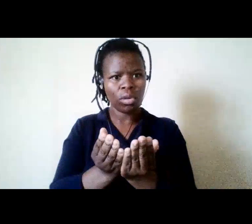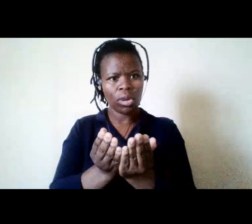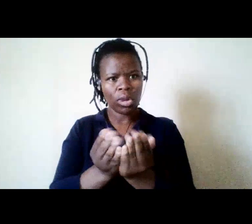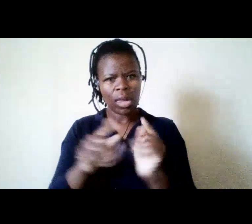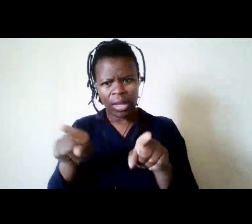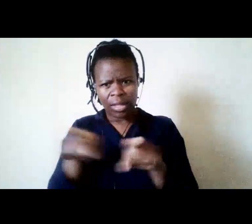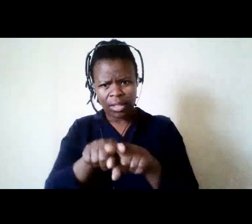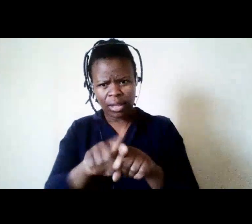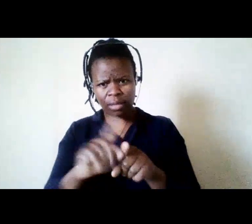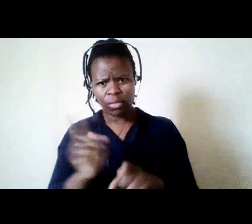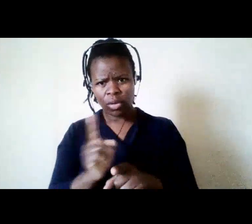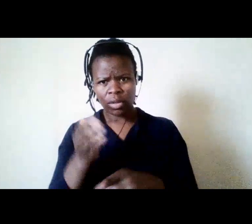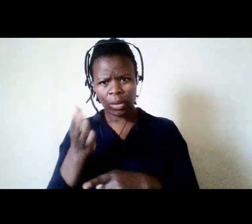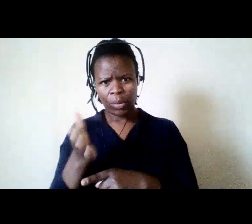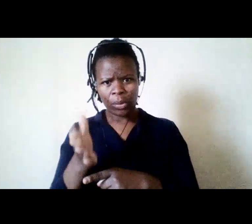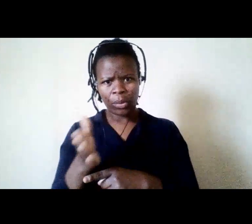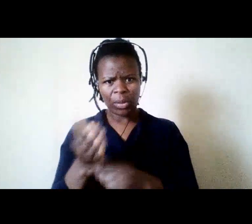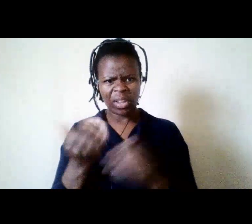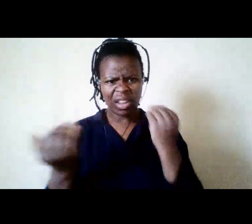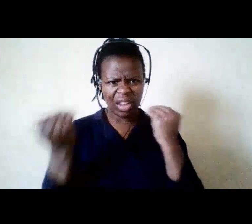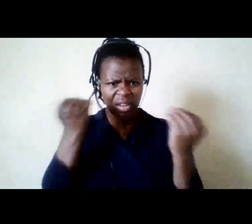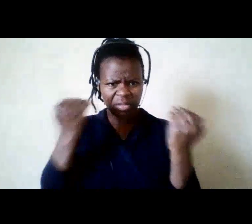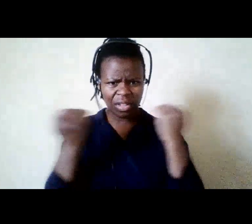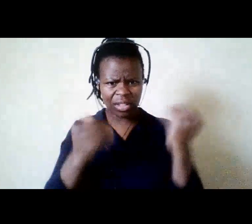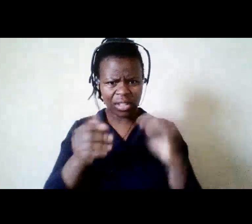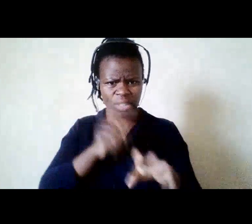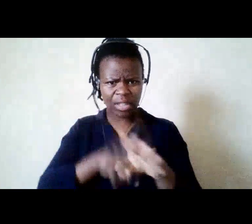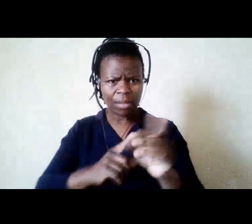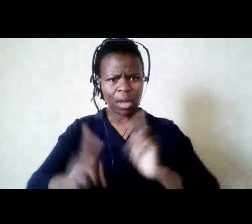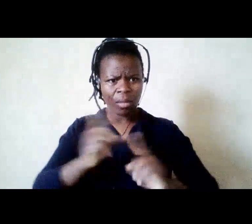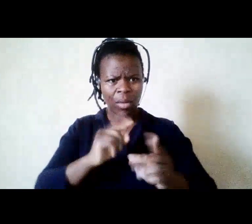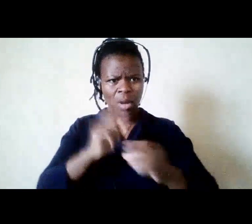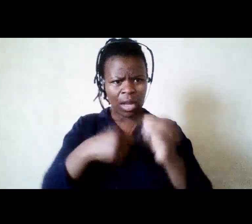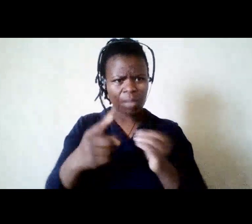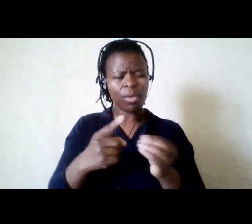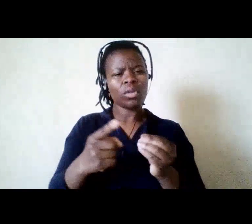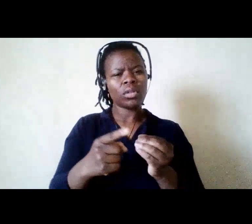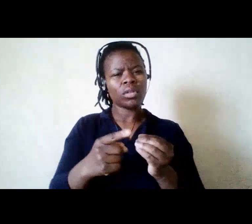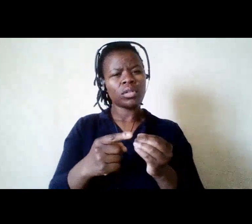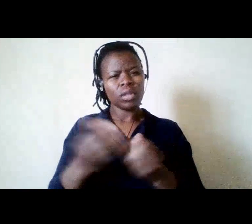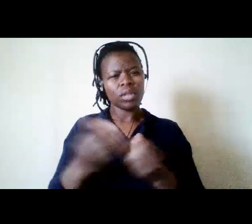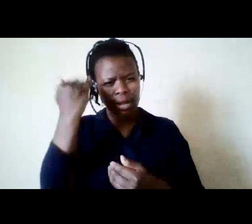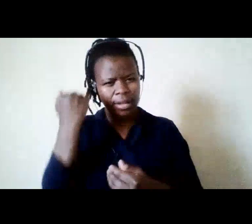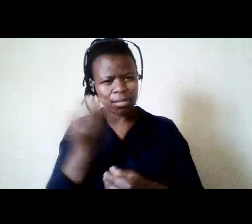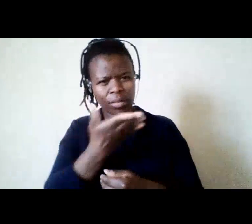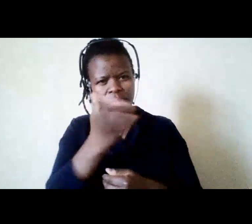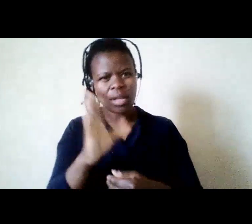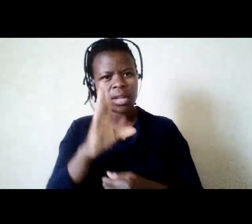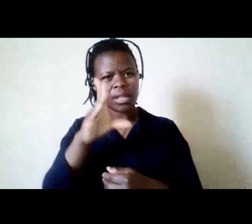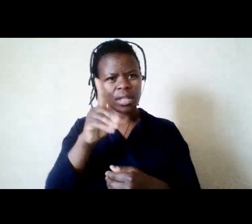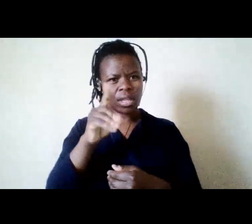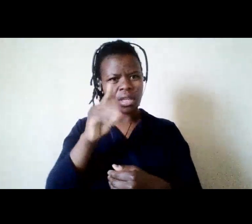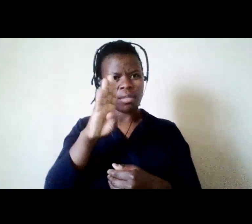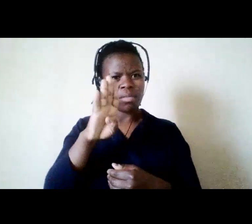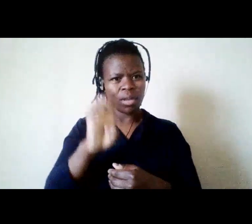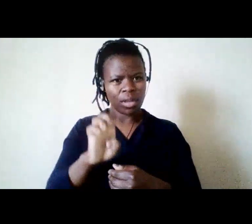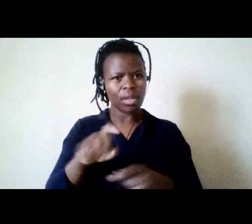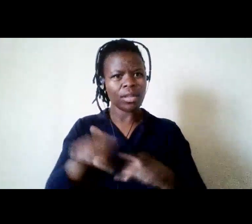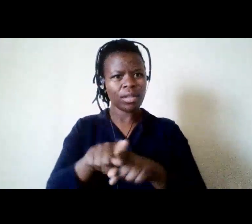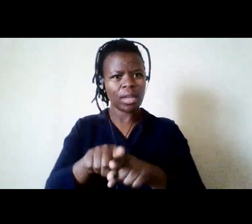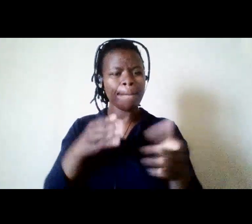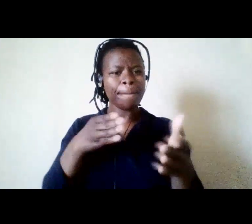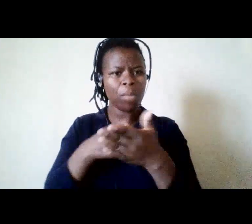he is so frustrated when he talks about his experience. The officials at DBE have blocked him from accessing any support from